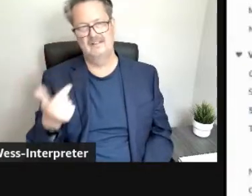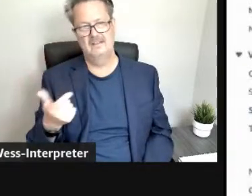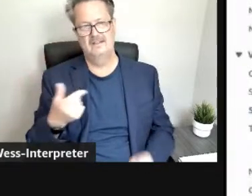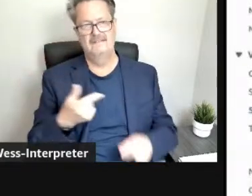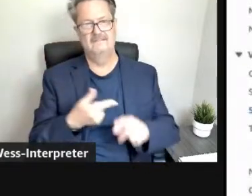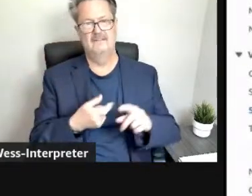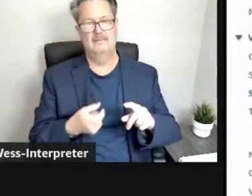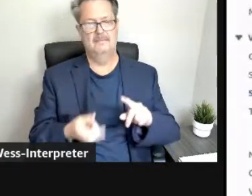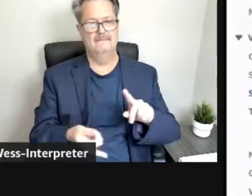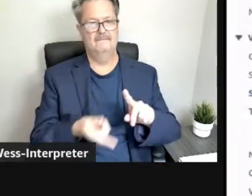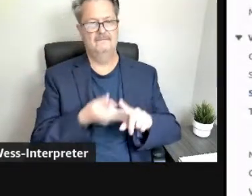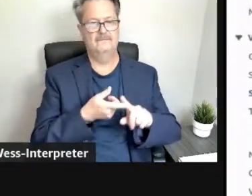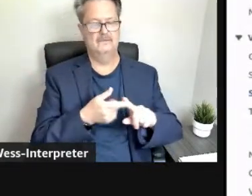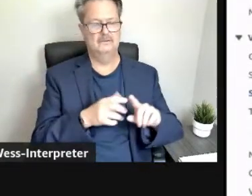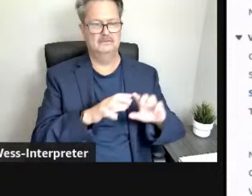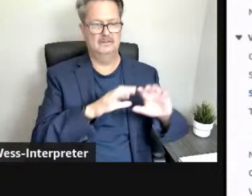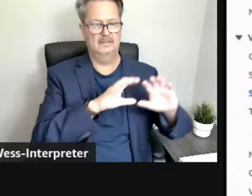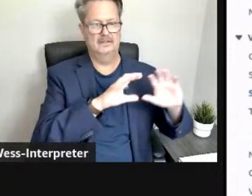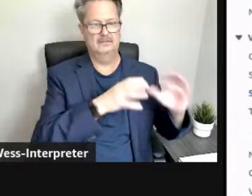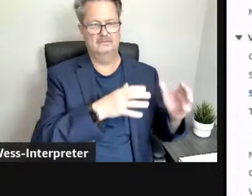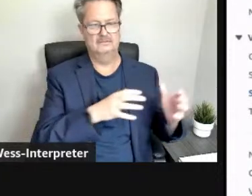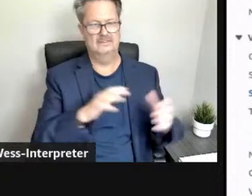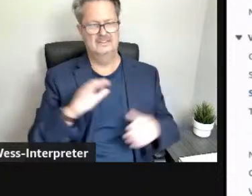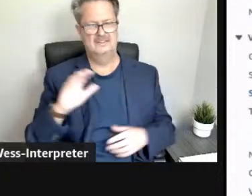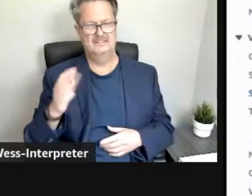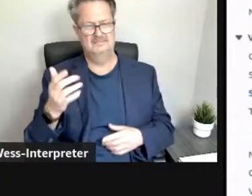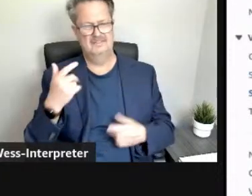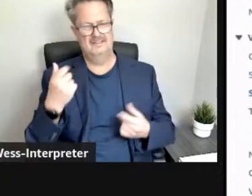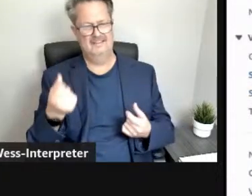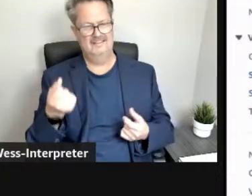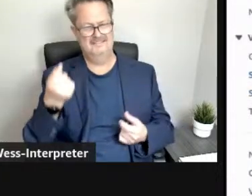cluster. This seems like I can understand it too.